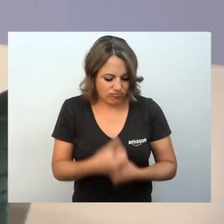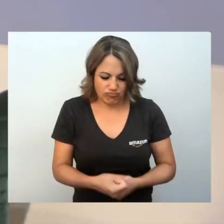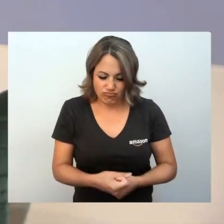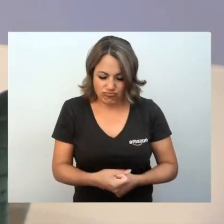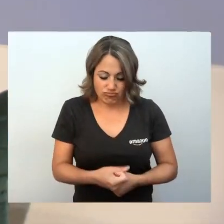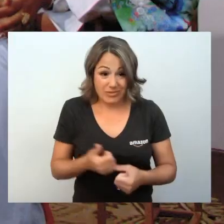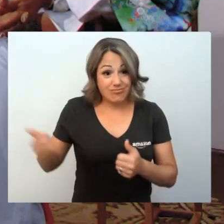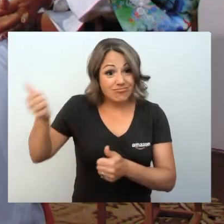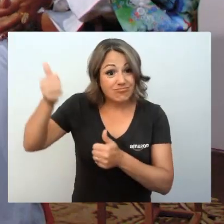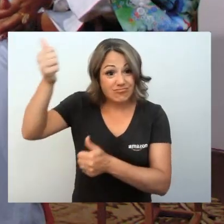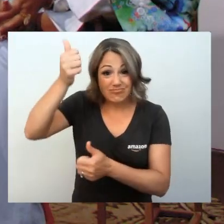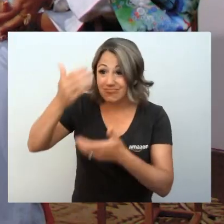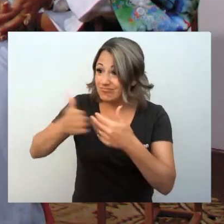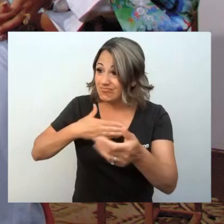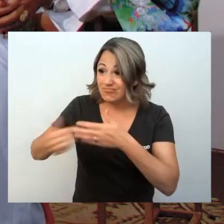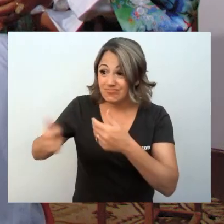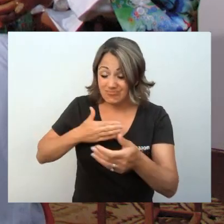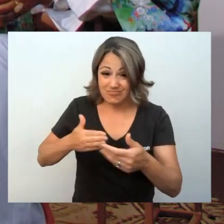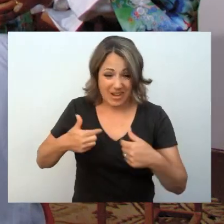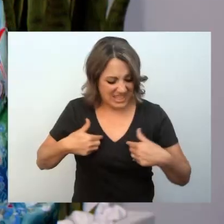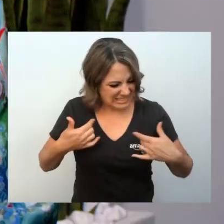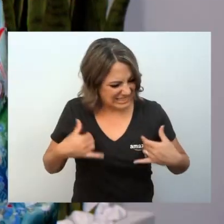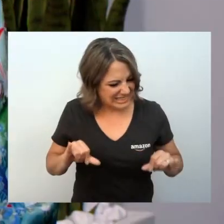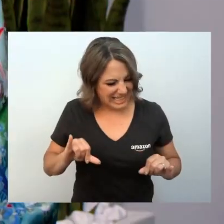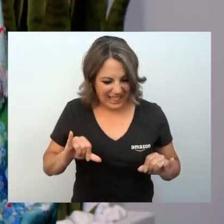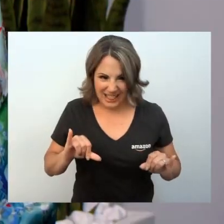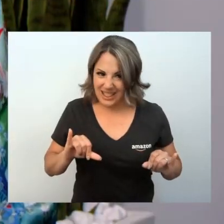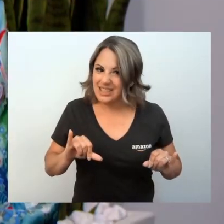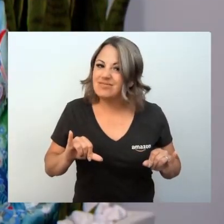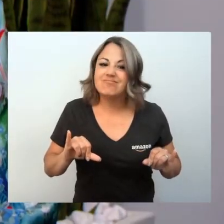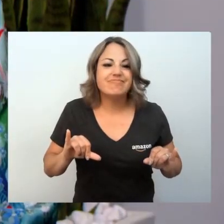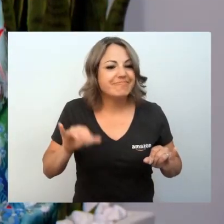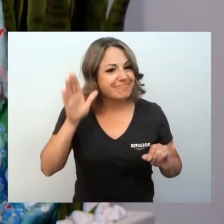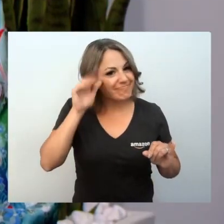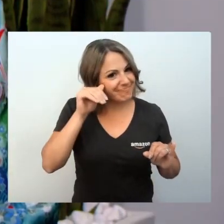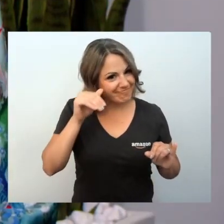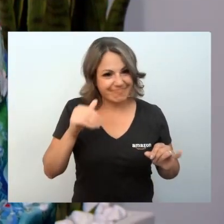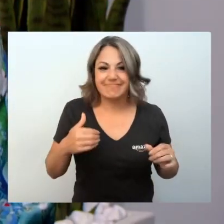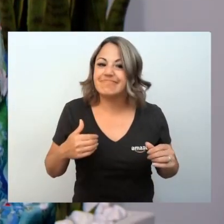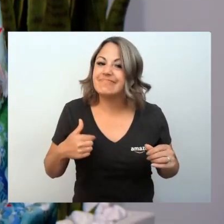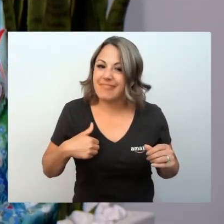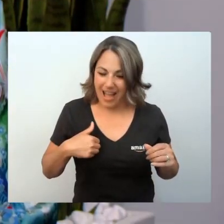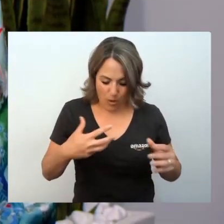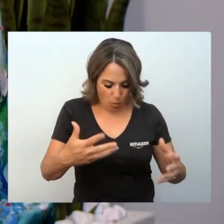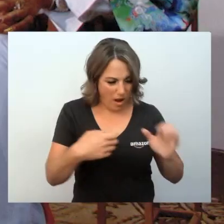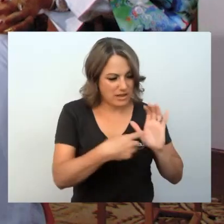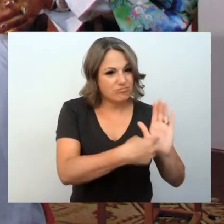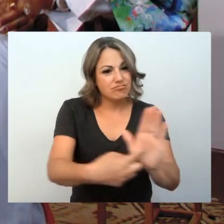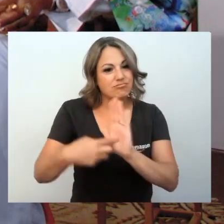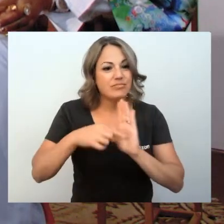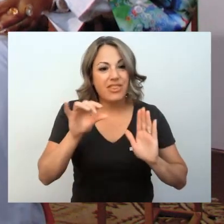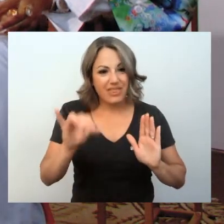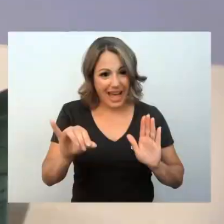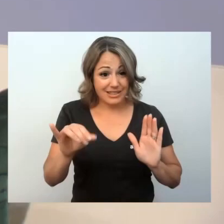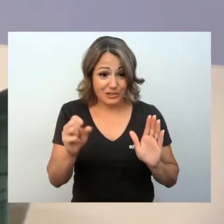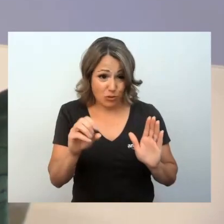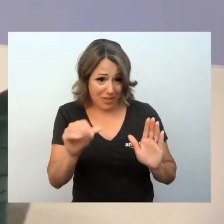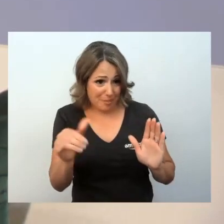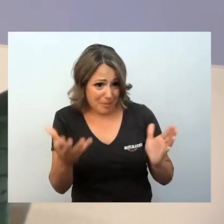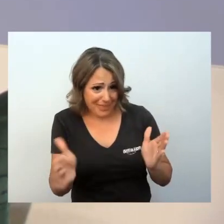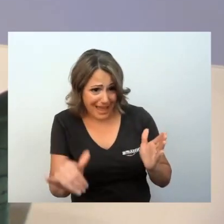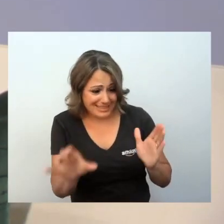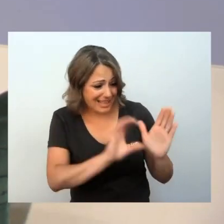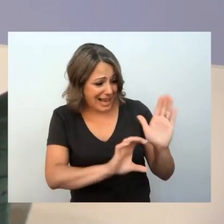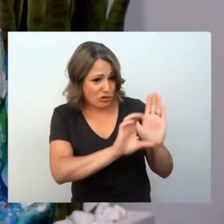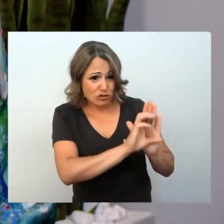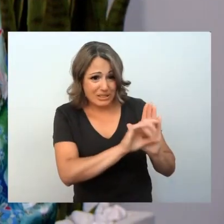they did not. Right. And so I did that, and I guess those are the traits or the characteristics of a disruptor. But I was